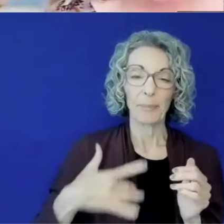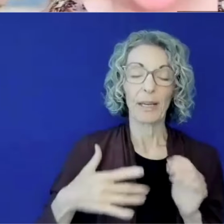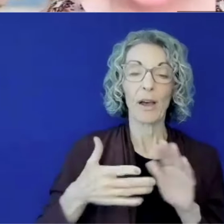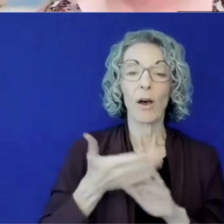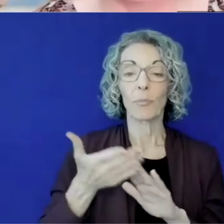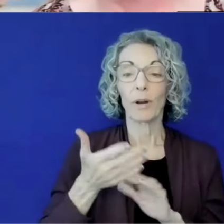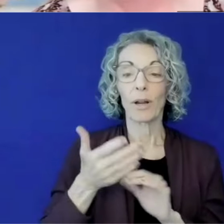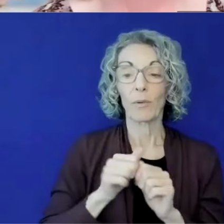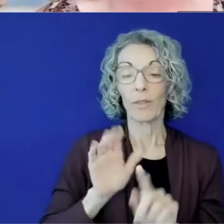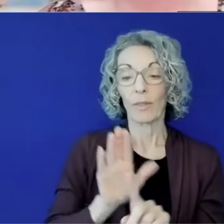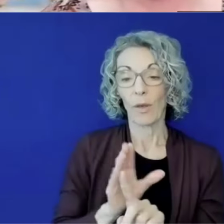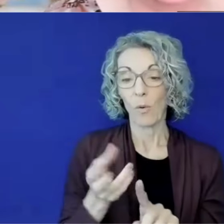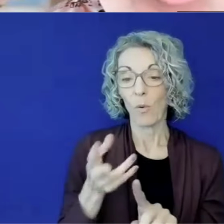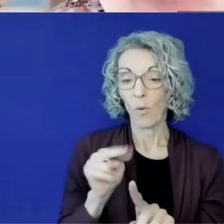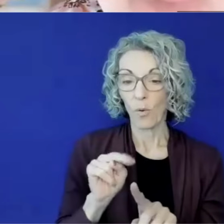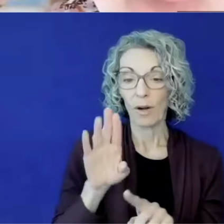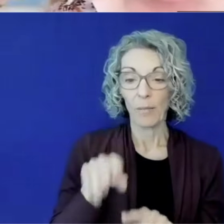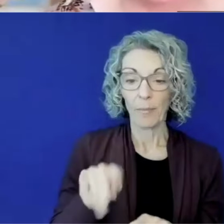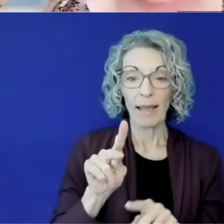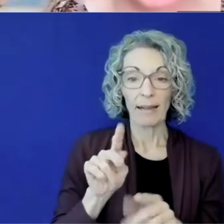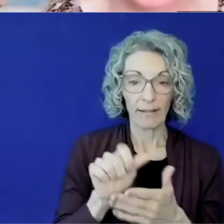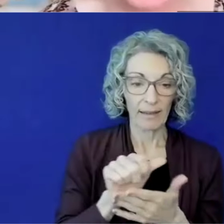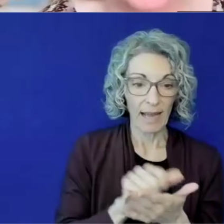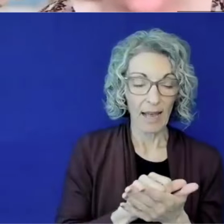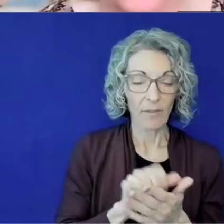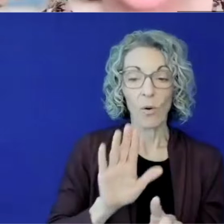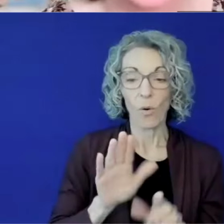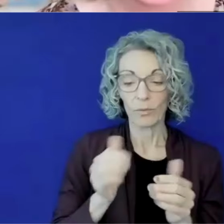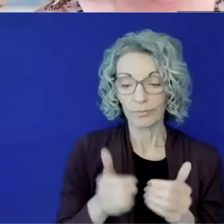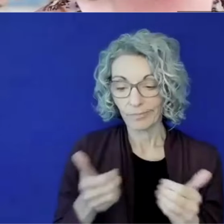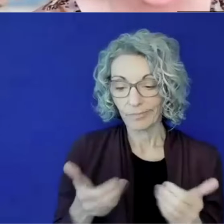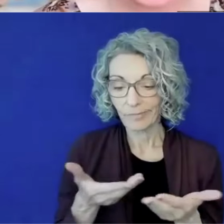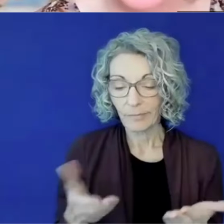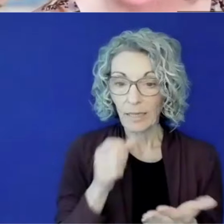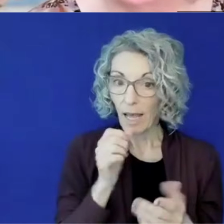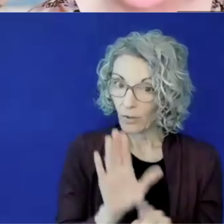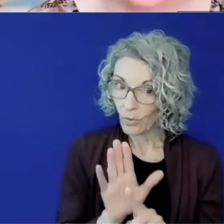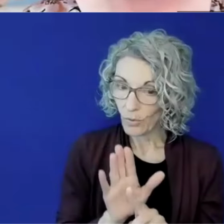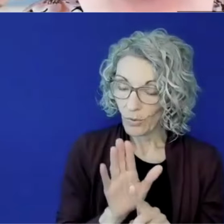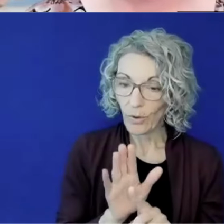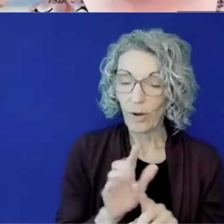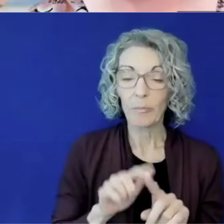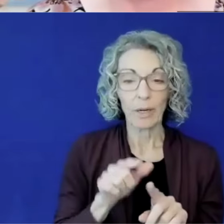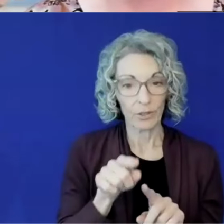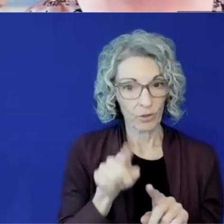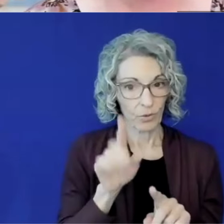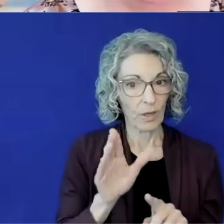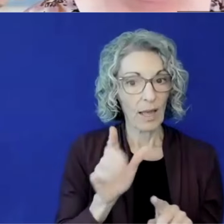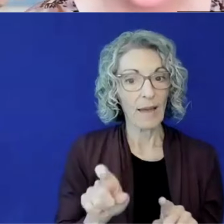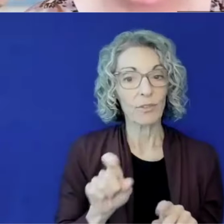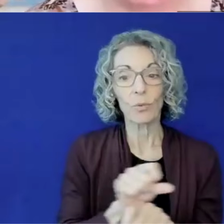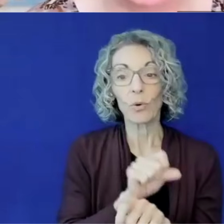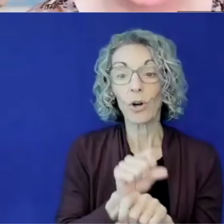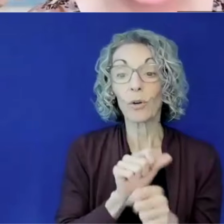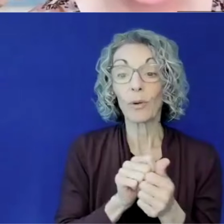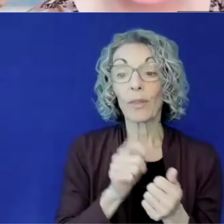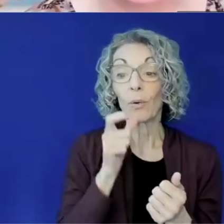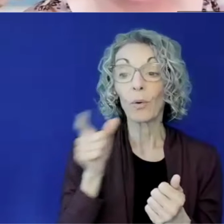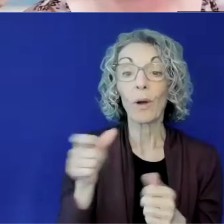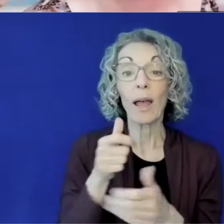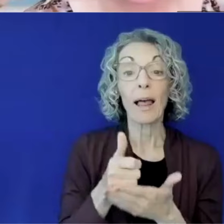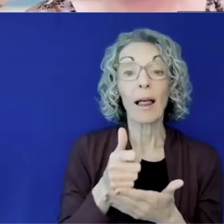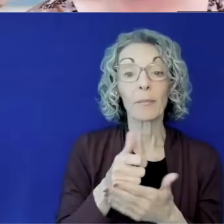own separate bank accounts and its own separate stuff that's not going to be yours. But again, you're going to have to work with the person who's helping you set up that